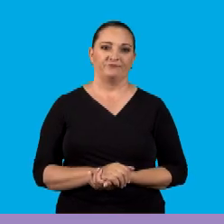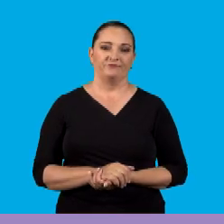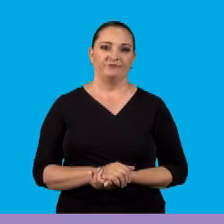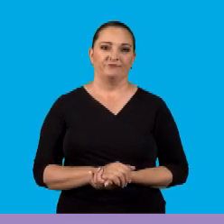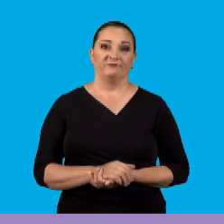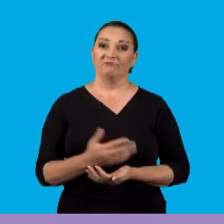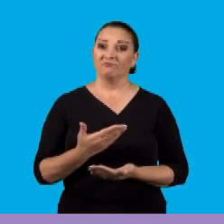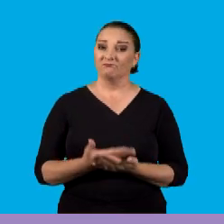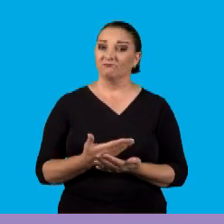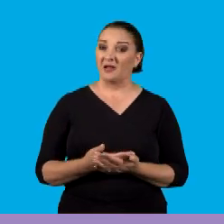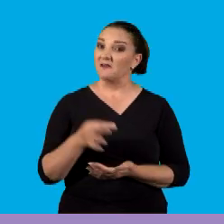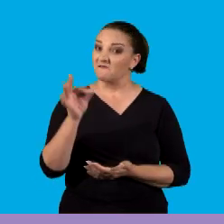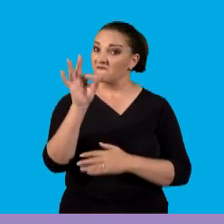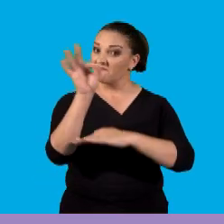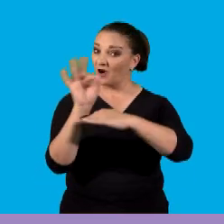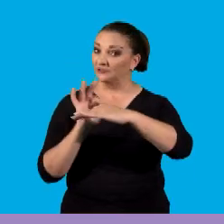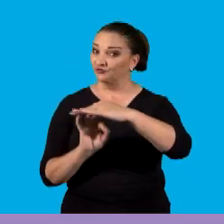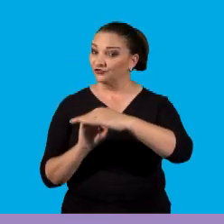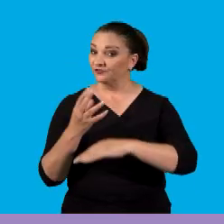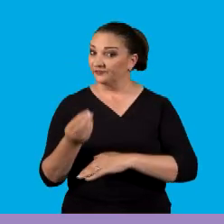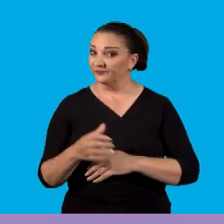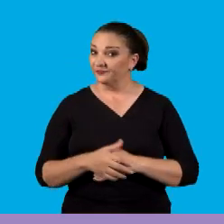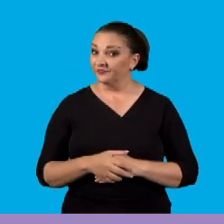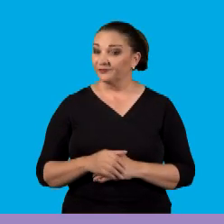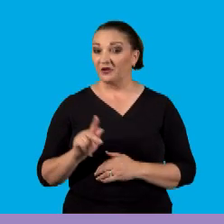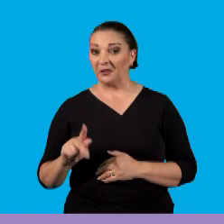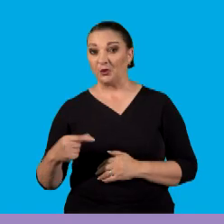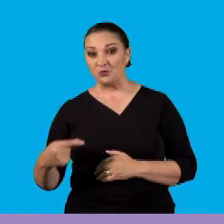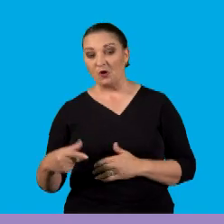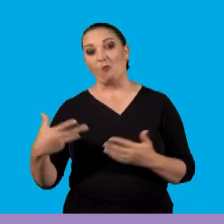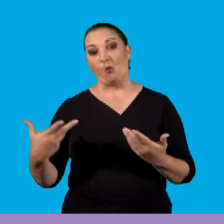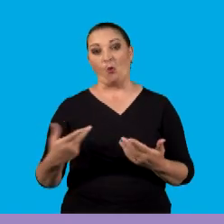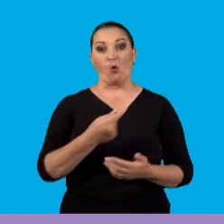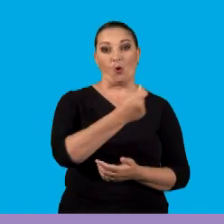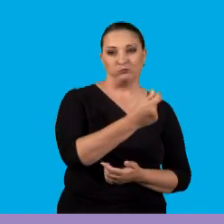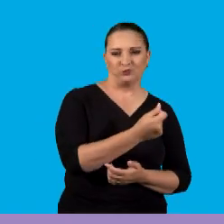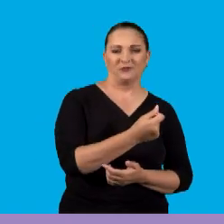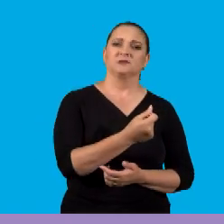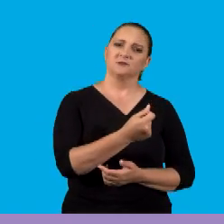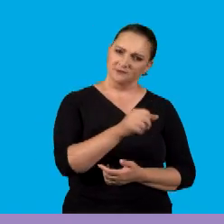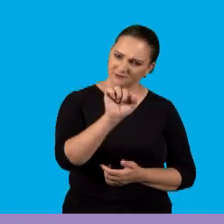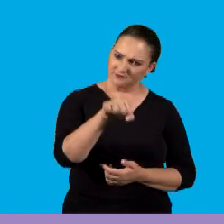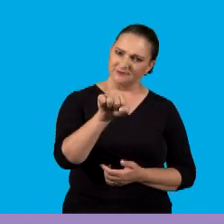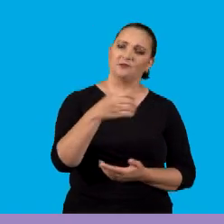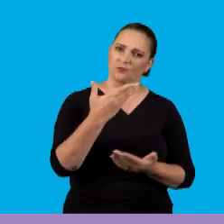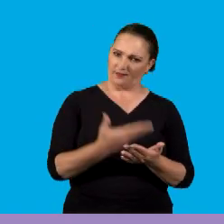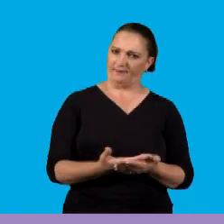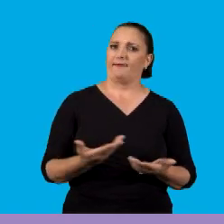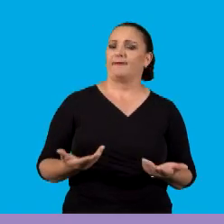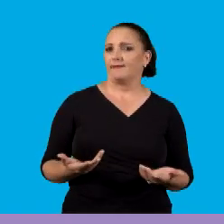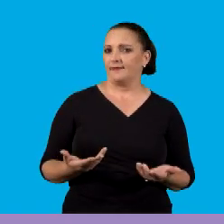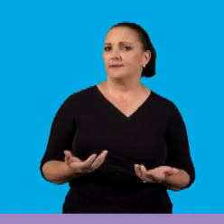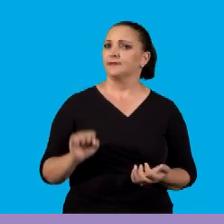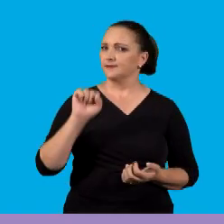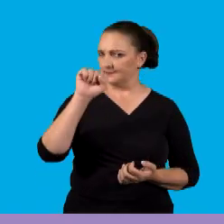at this type of data, can we have fractions when we are talking about kilograms or price? Yes,